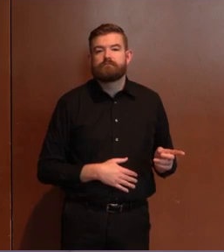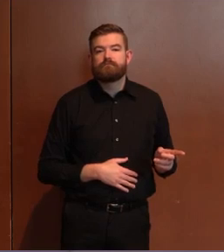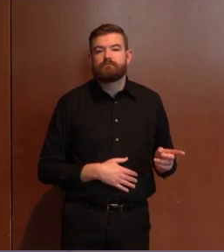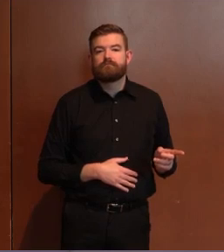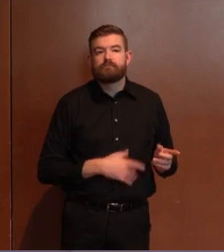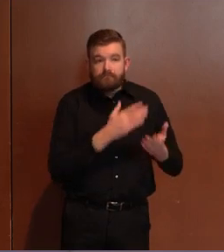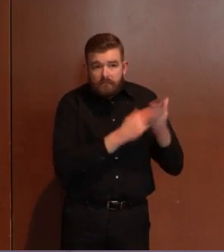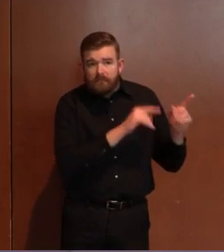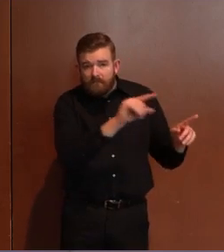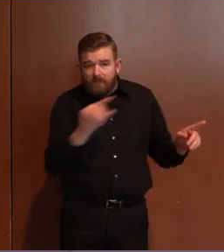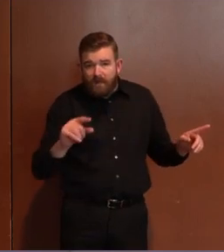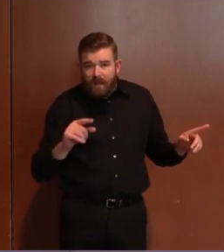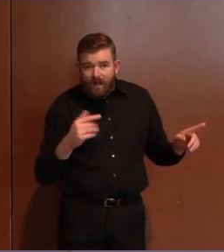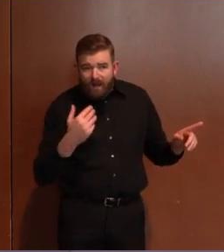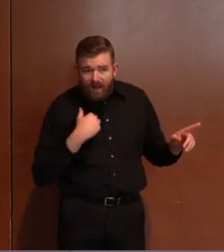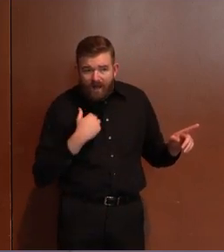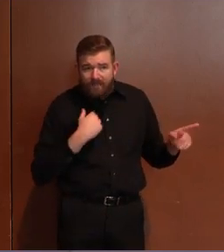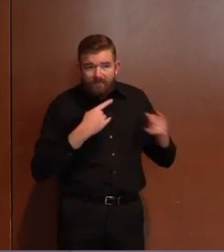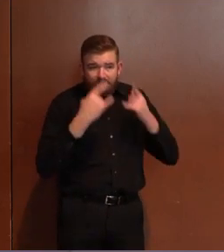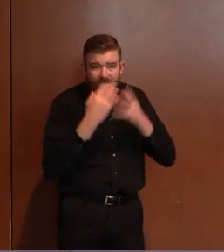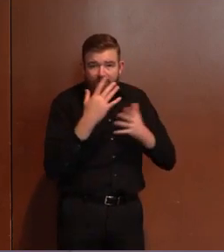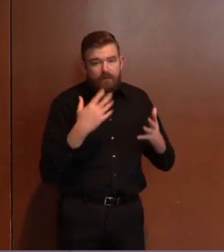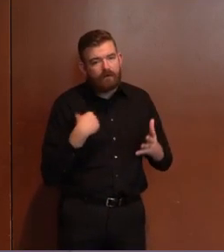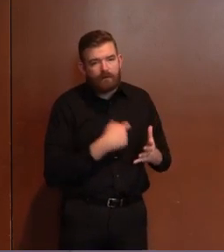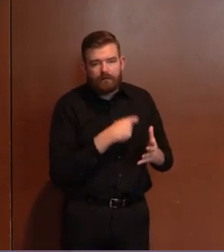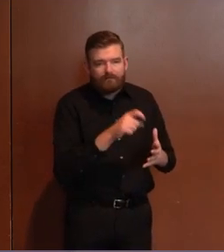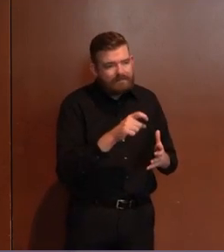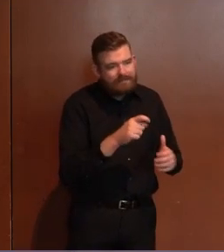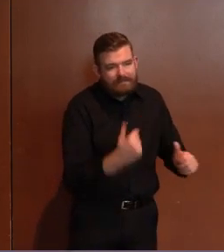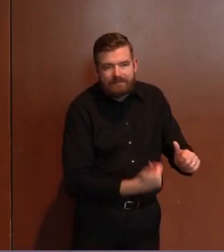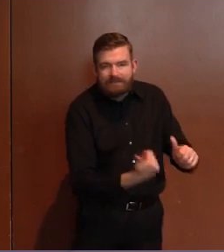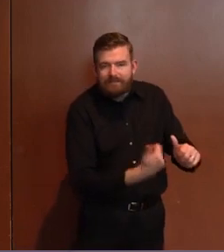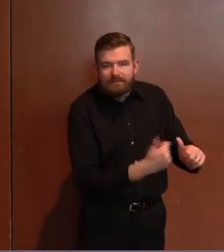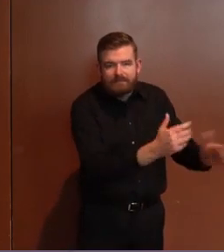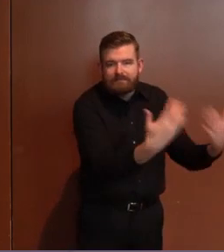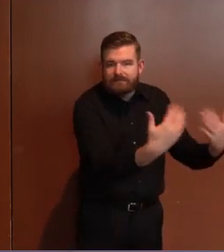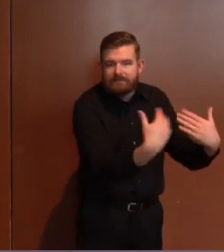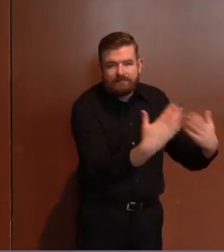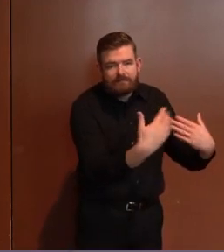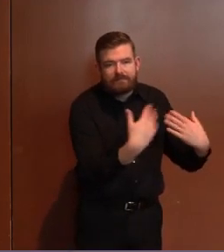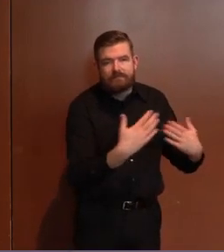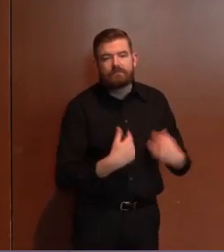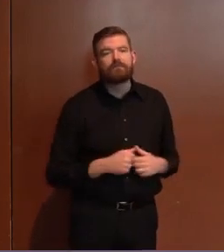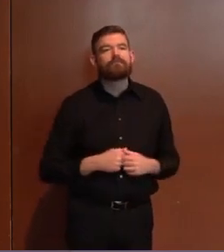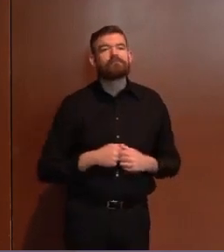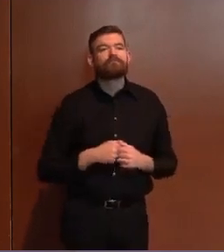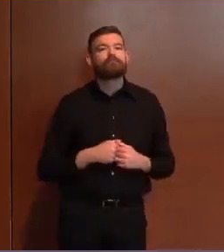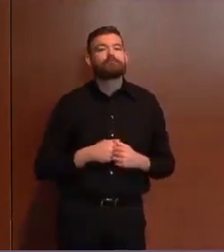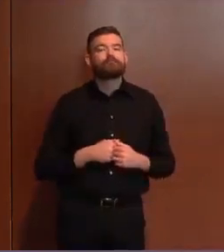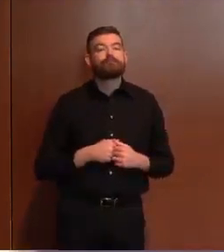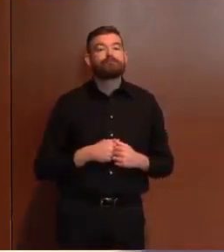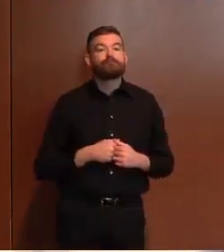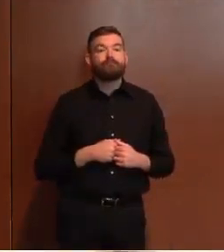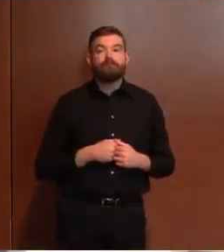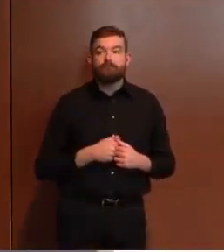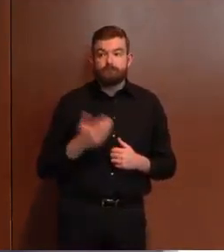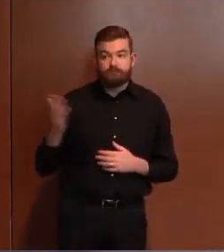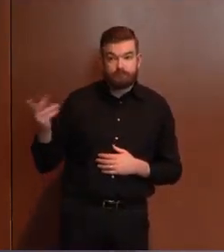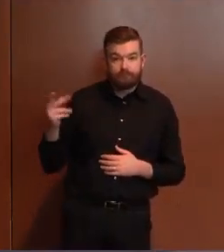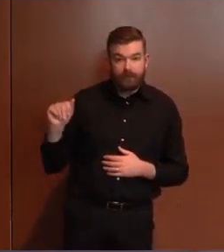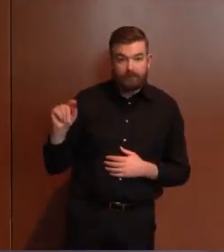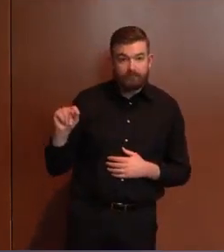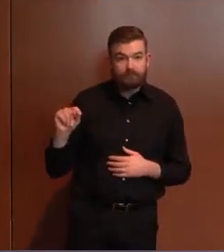I would say if we've got really big news on that front, we'll let you know. Judy, any comments you want to add? And then Pat, anything you want to add? First,